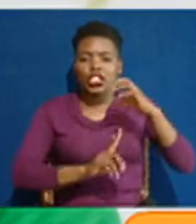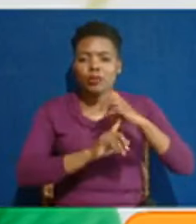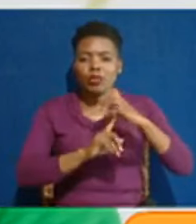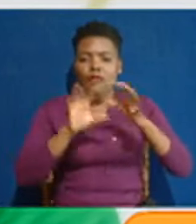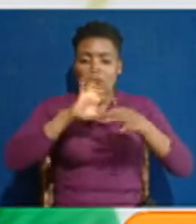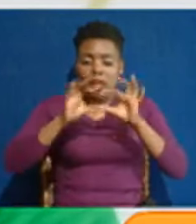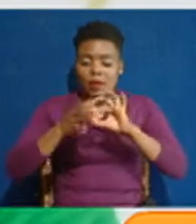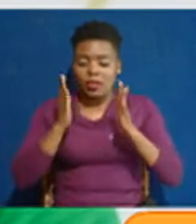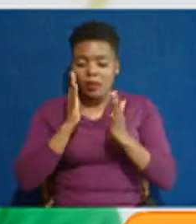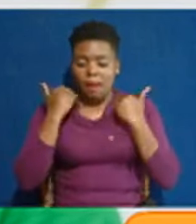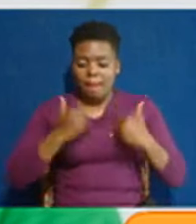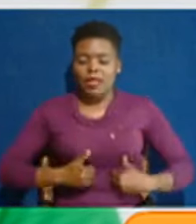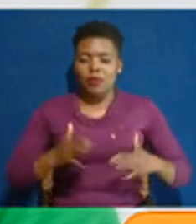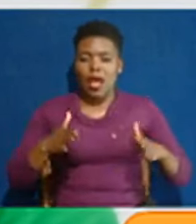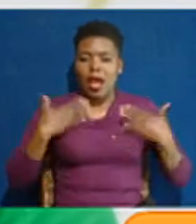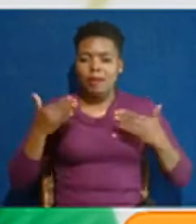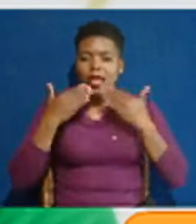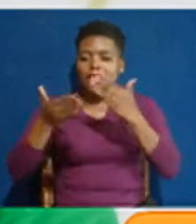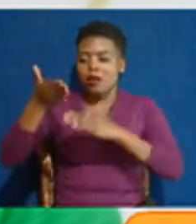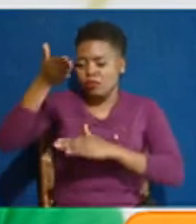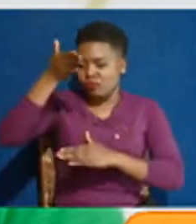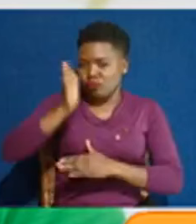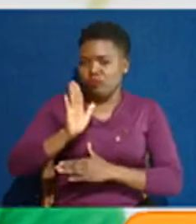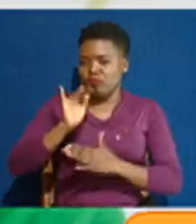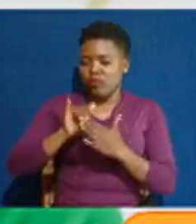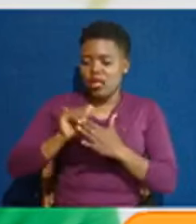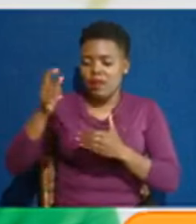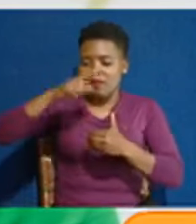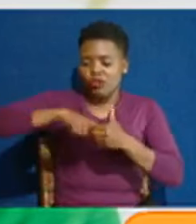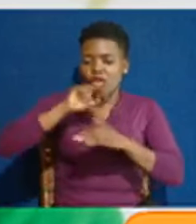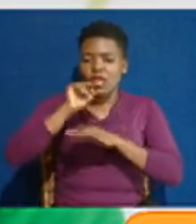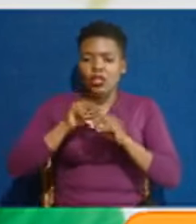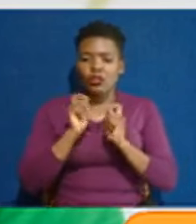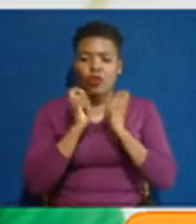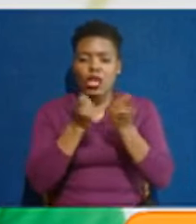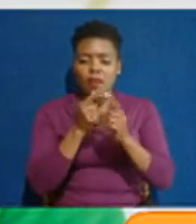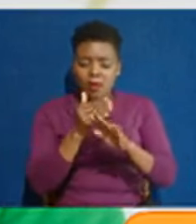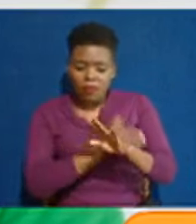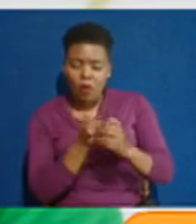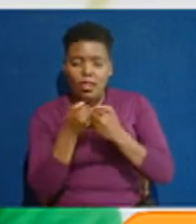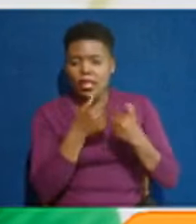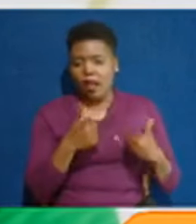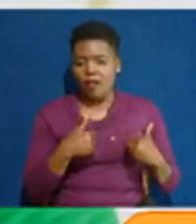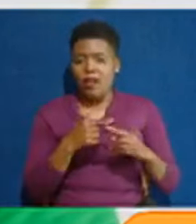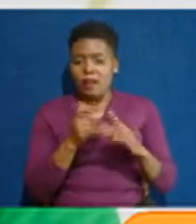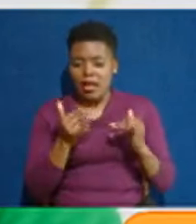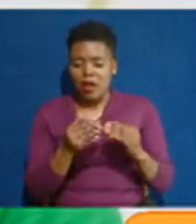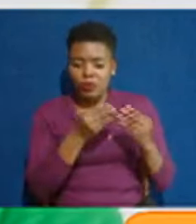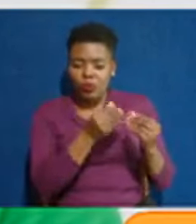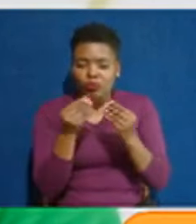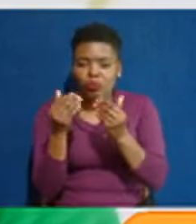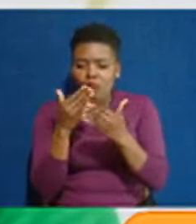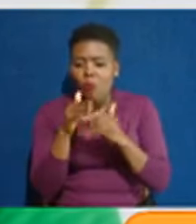so excited. I thank God, my God, that I finally made it. I had some challenges, but I've overcame them,